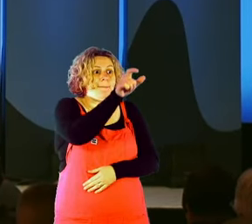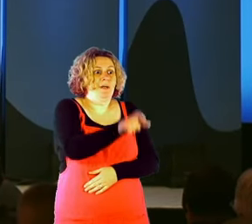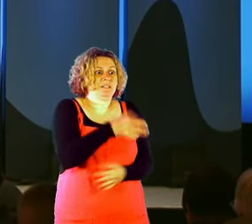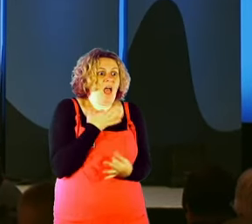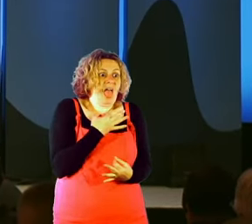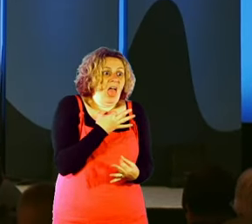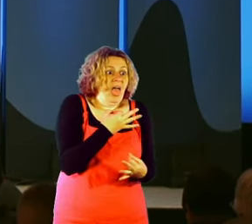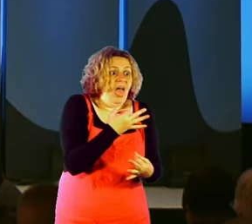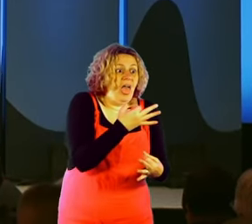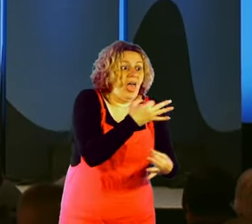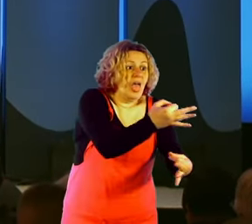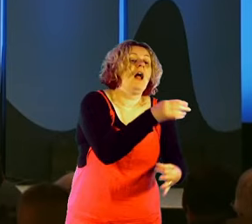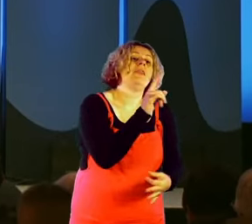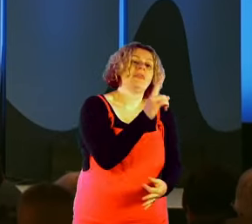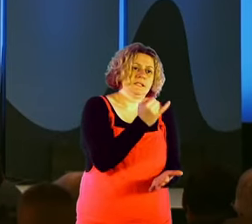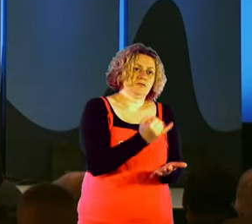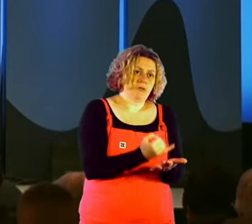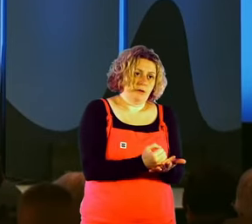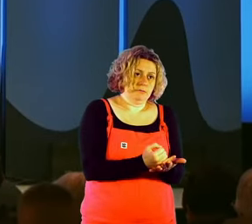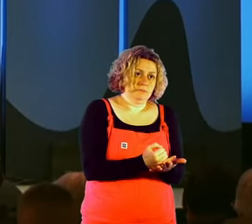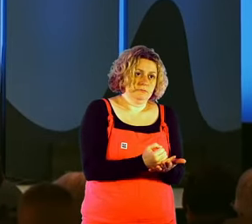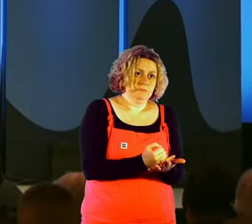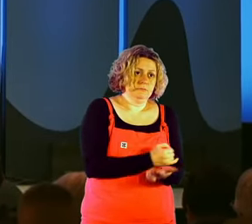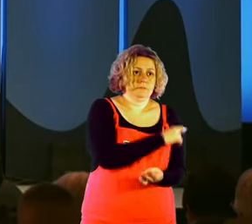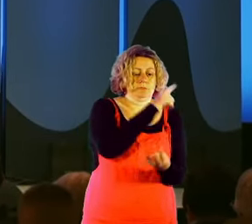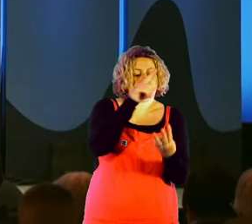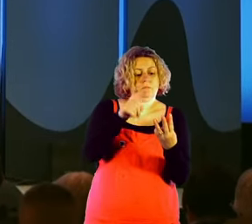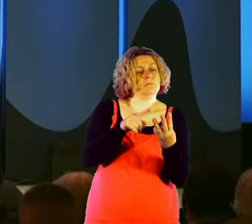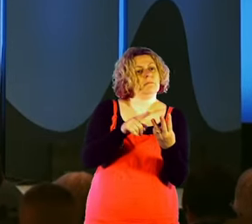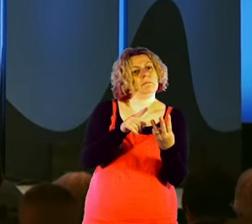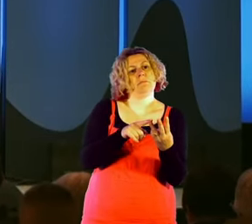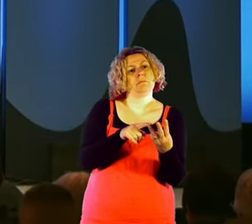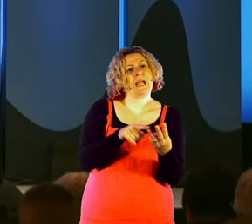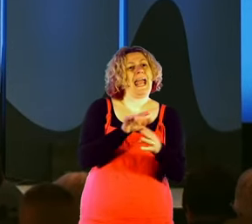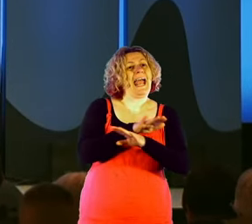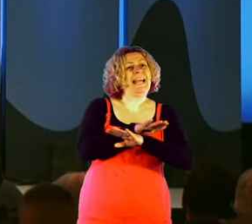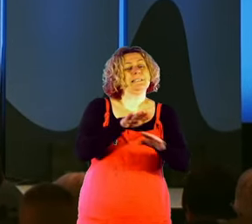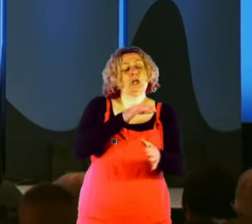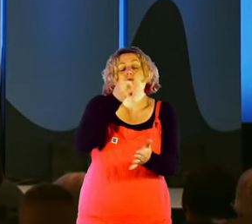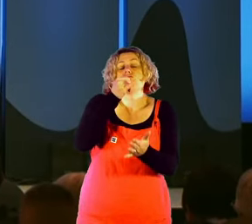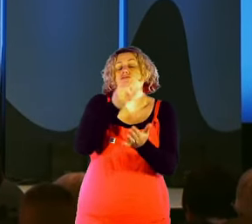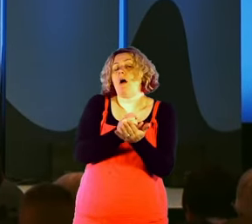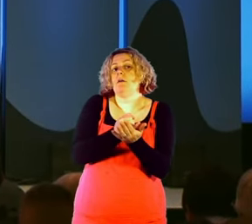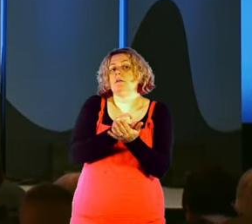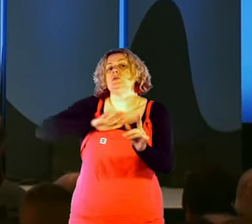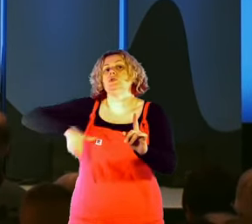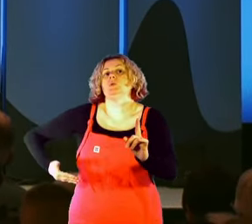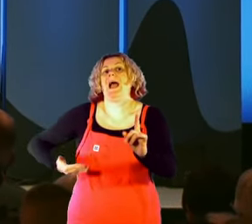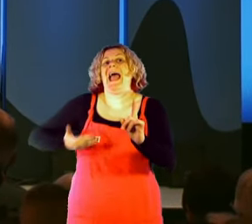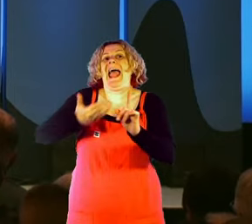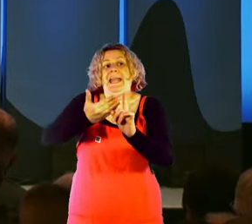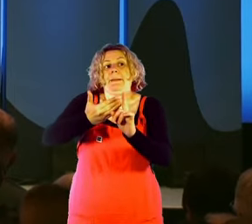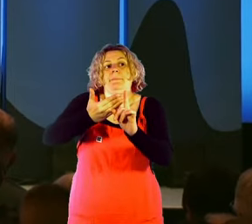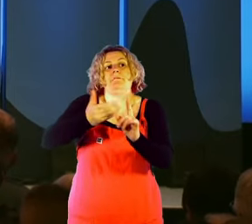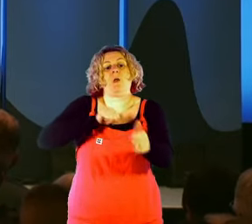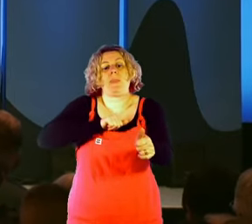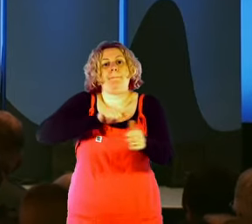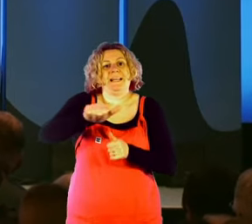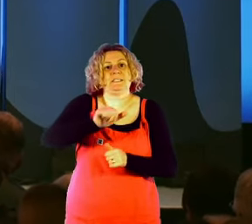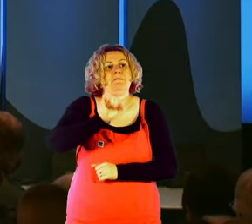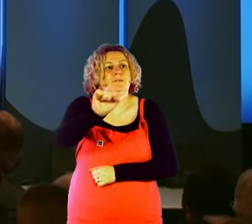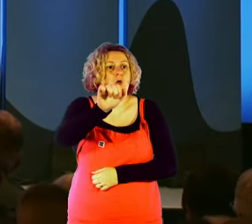It's not wrong to want the best for your children, but it is totally wrong to push them towards